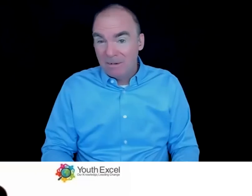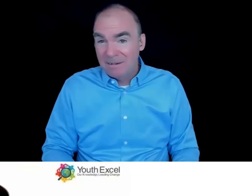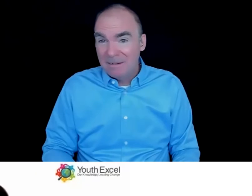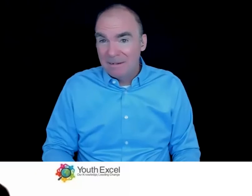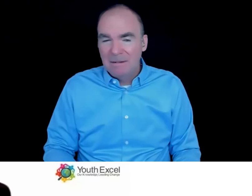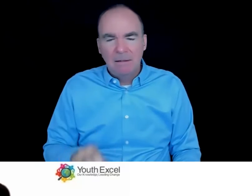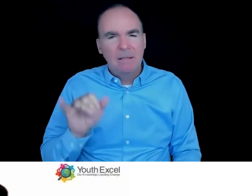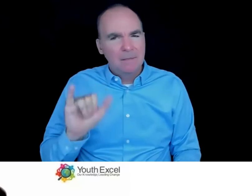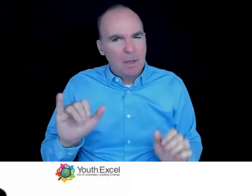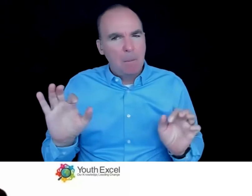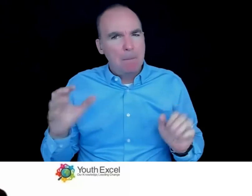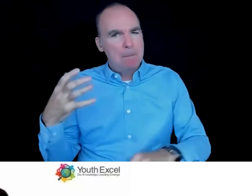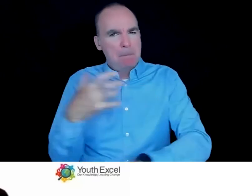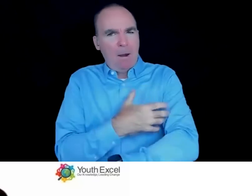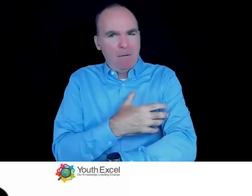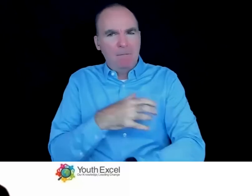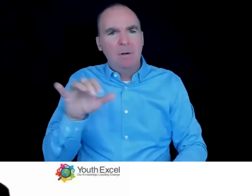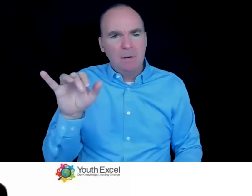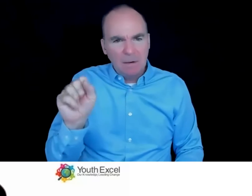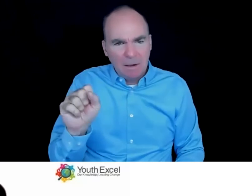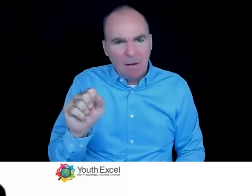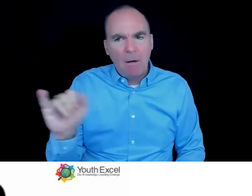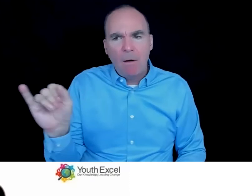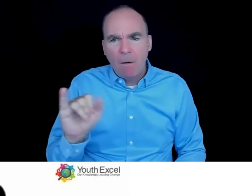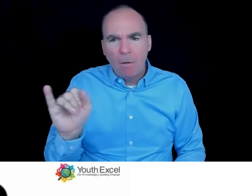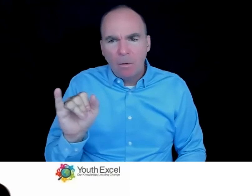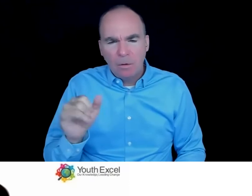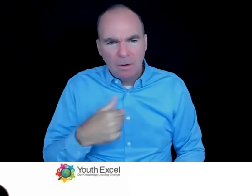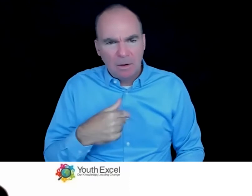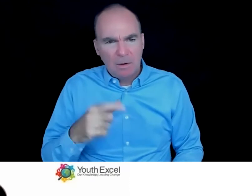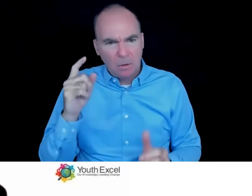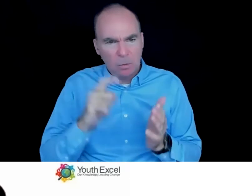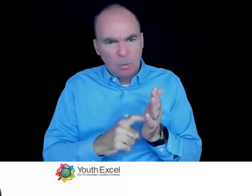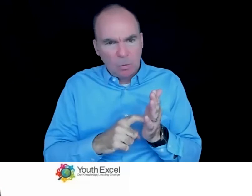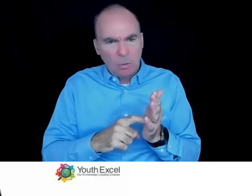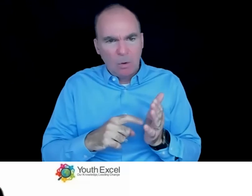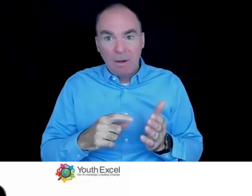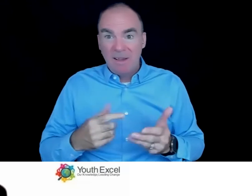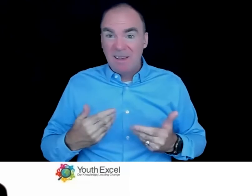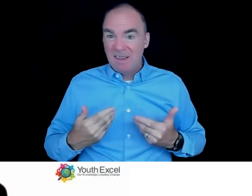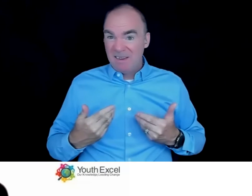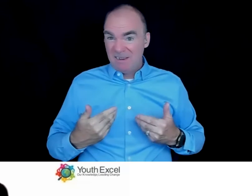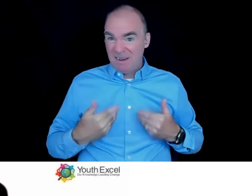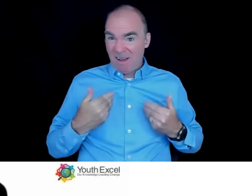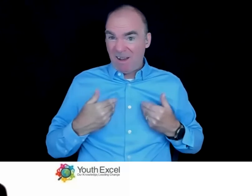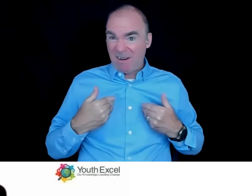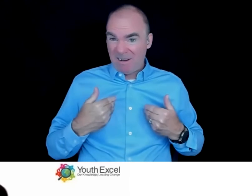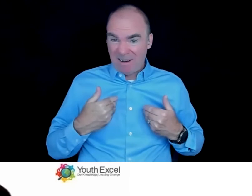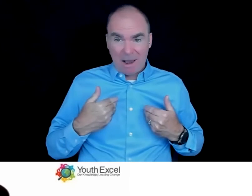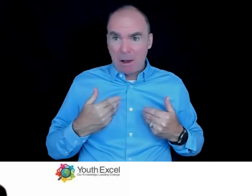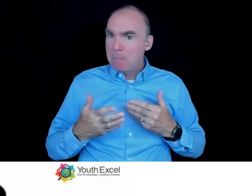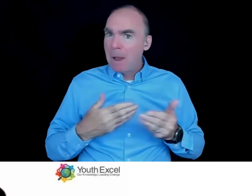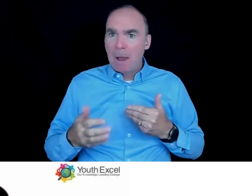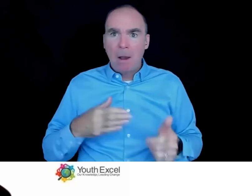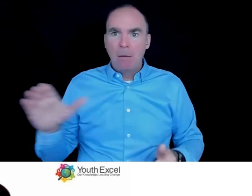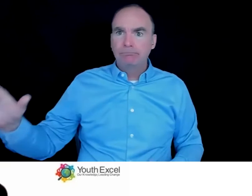that was really powerful. And something I also saw, that being trusted at such a young age with great responsibility has